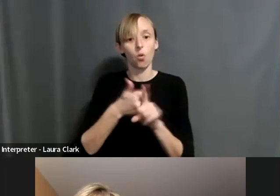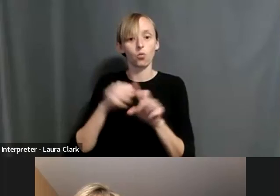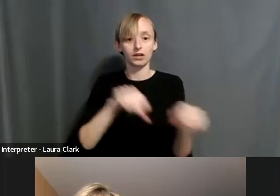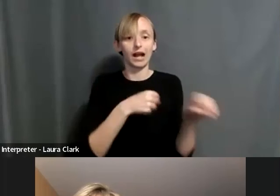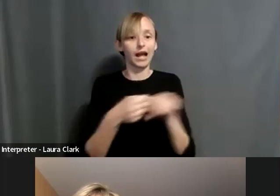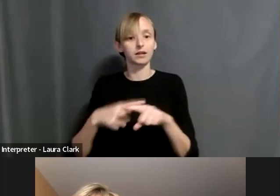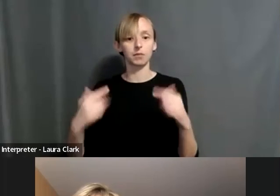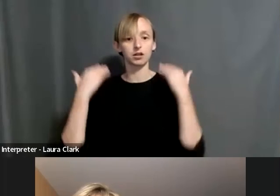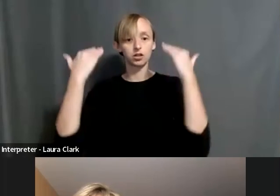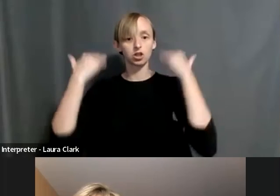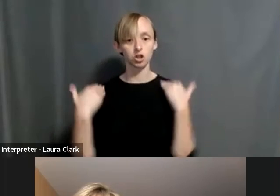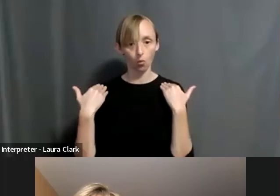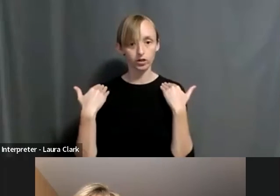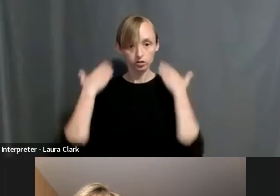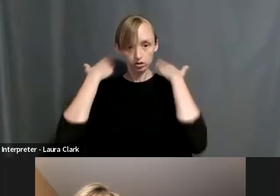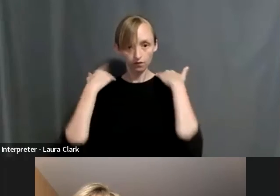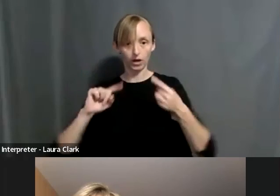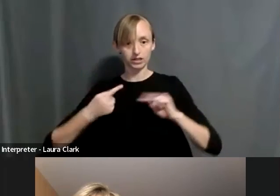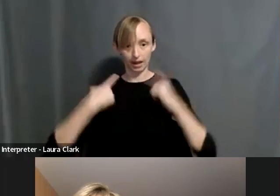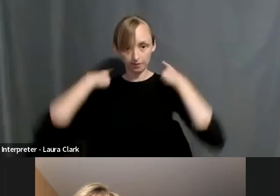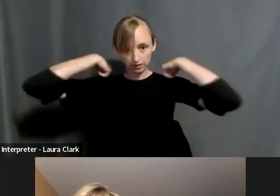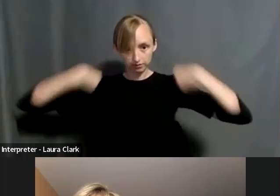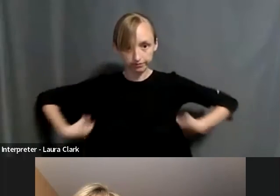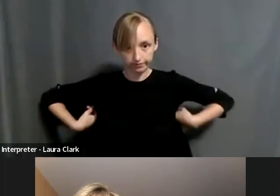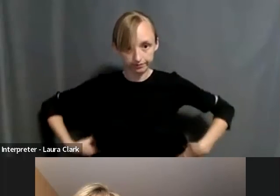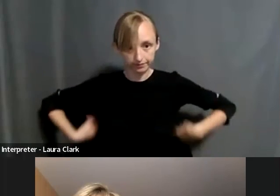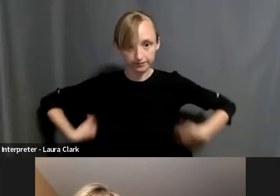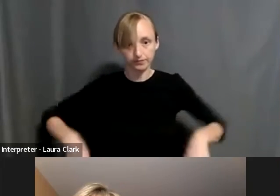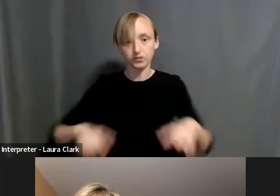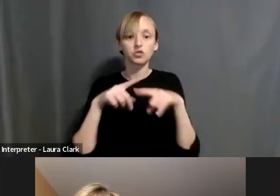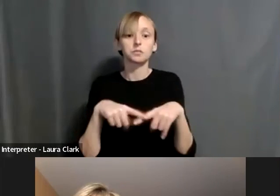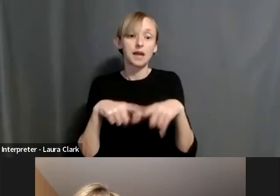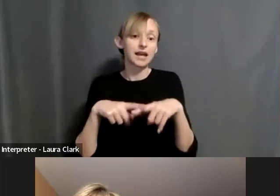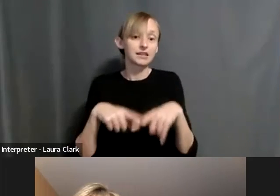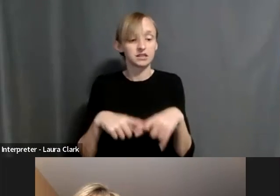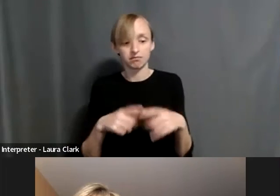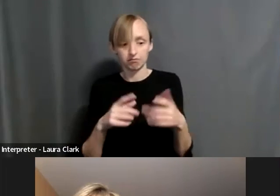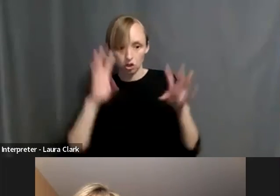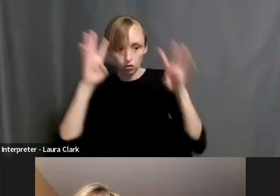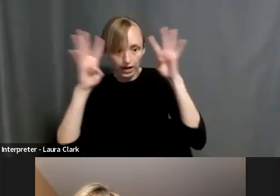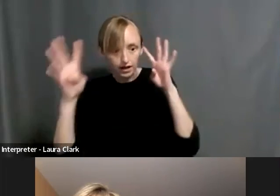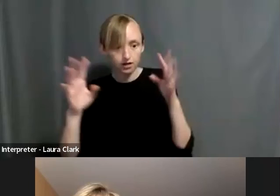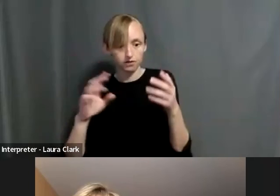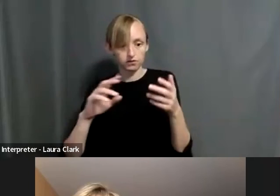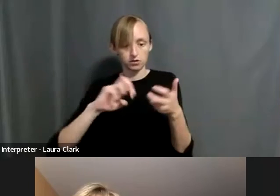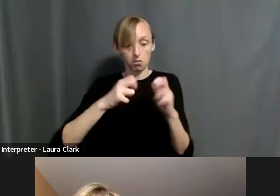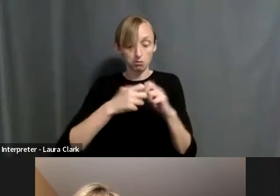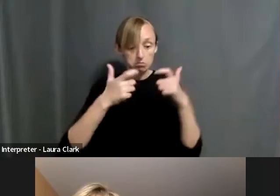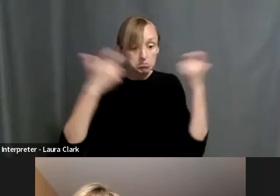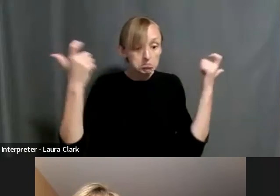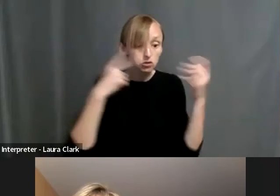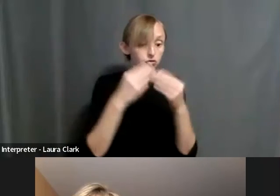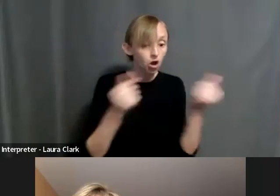it's just a matter of like how creative you want to be, how much problem solving you want to do, to make it